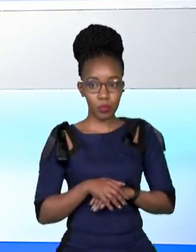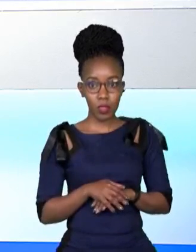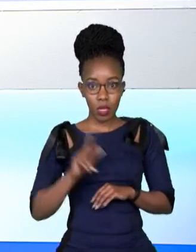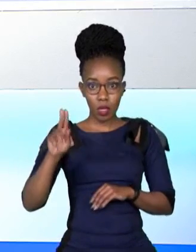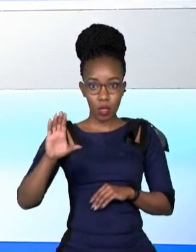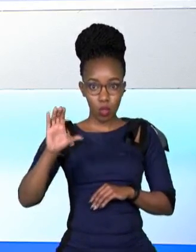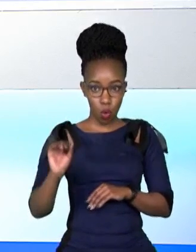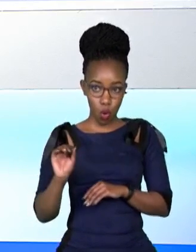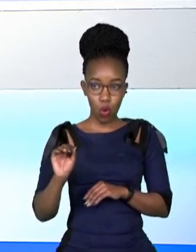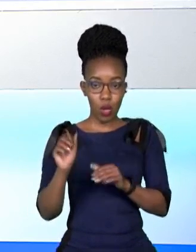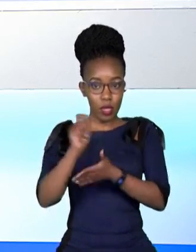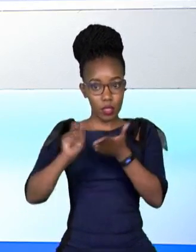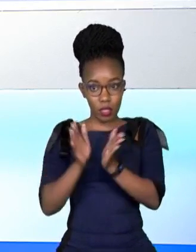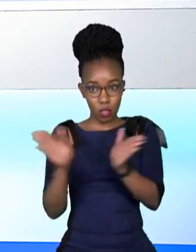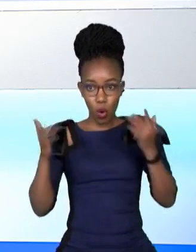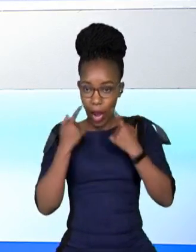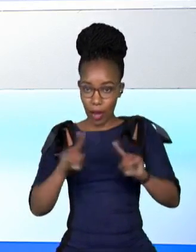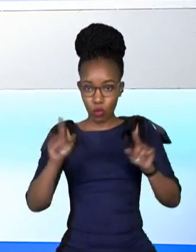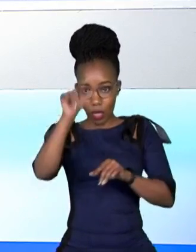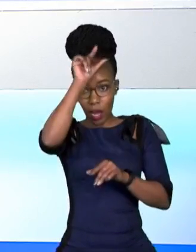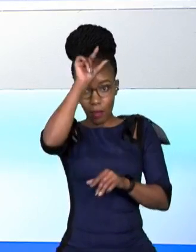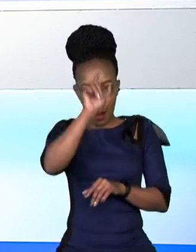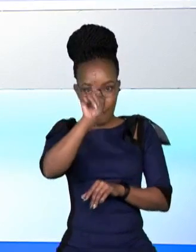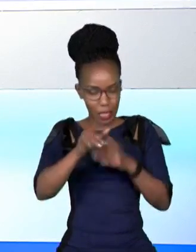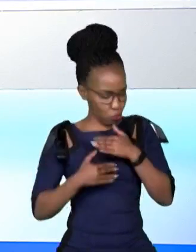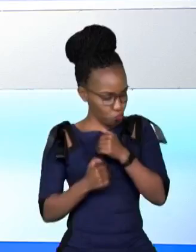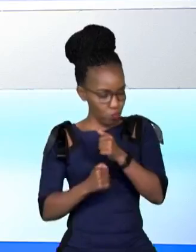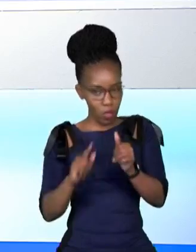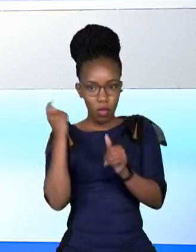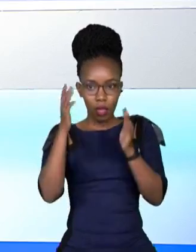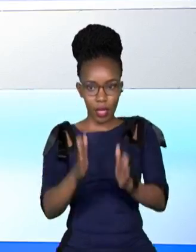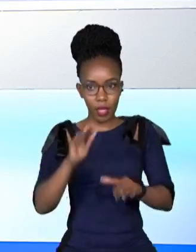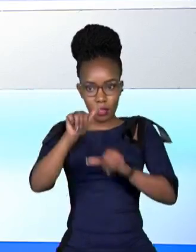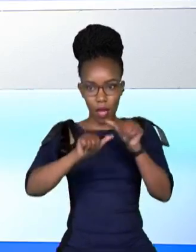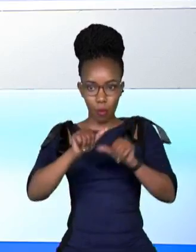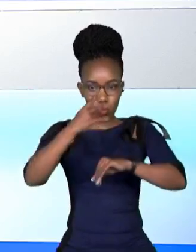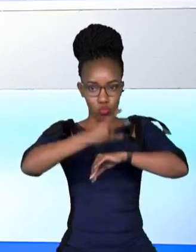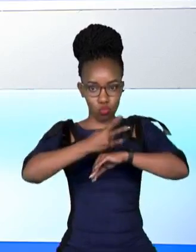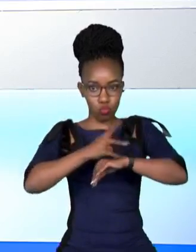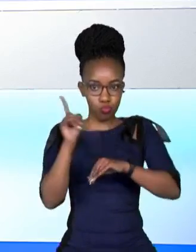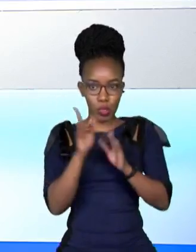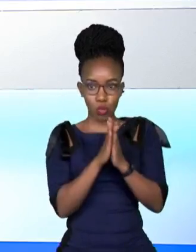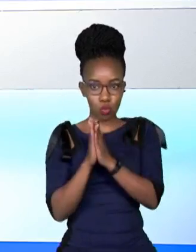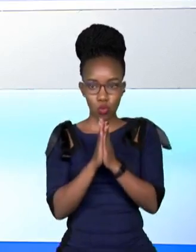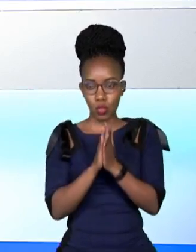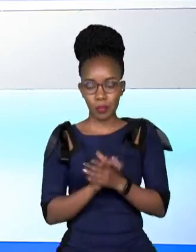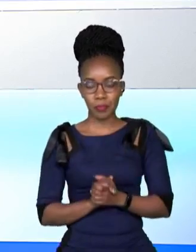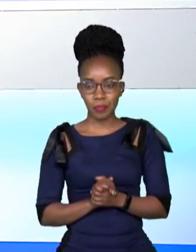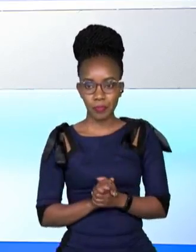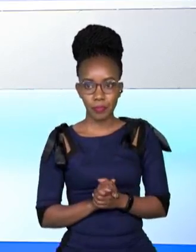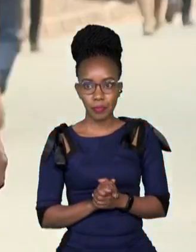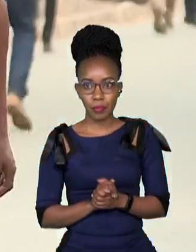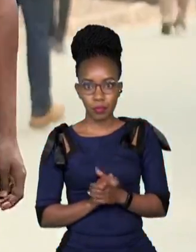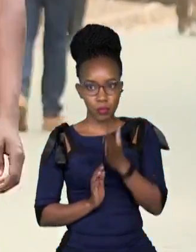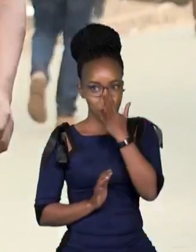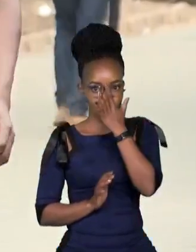Officers Secretary General now says that the government must build trust among Kenyans on NHIF. Here's Rachel Nduati with his story.